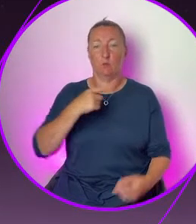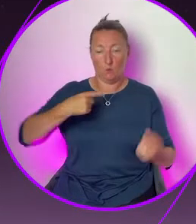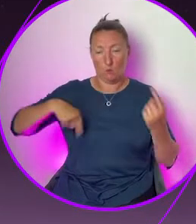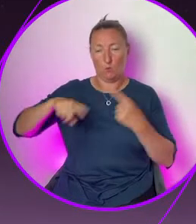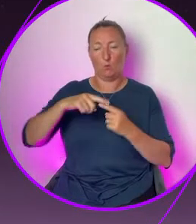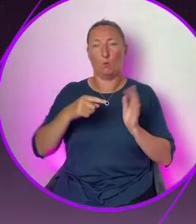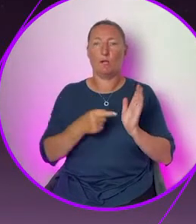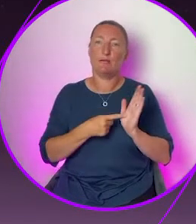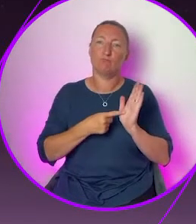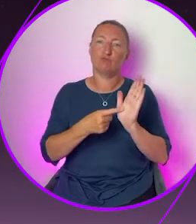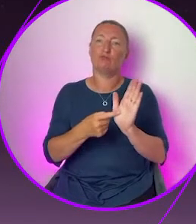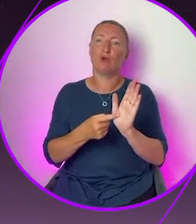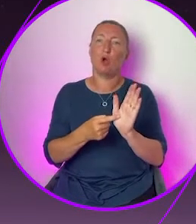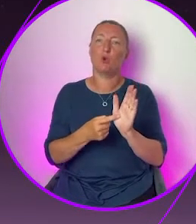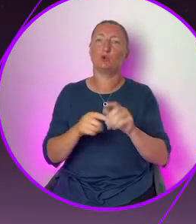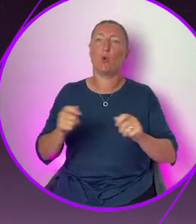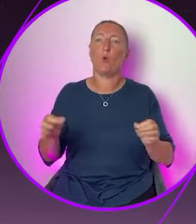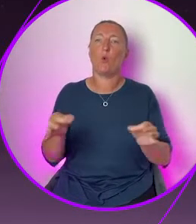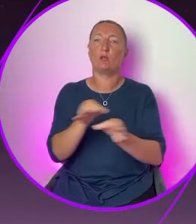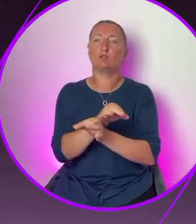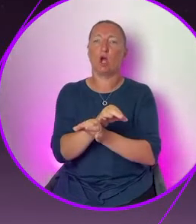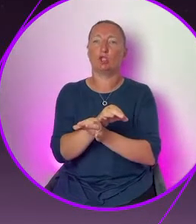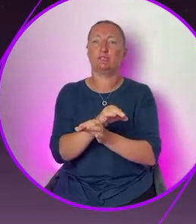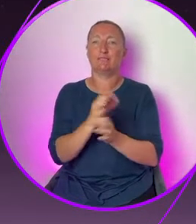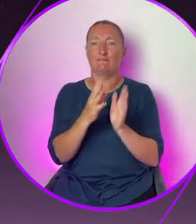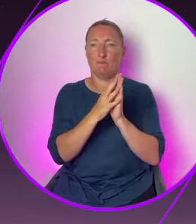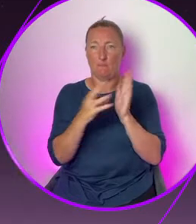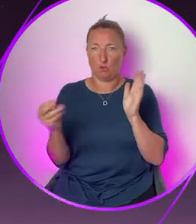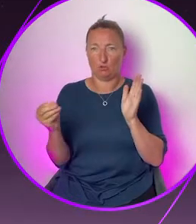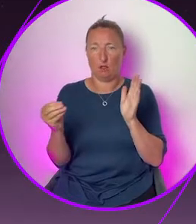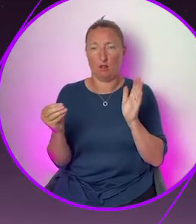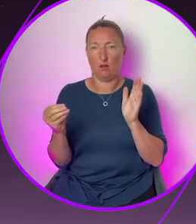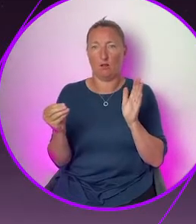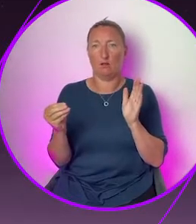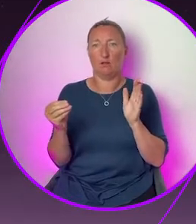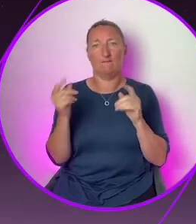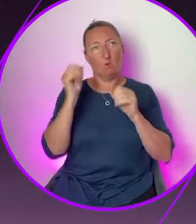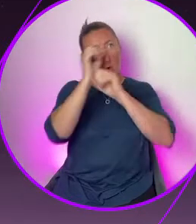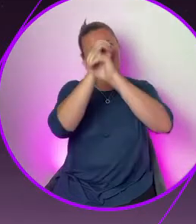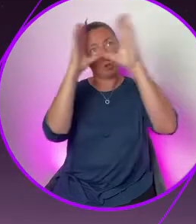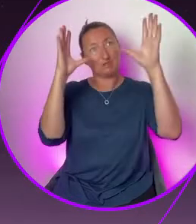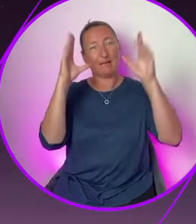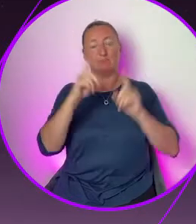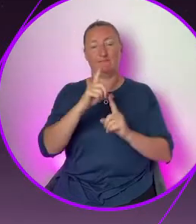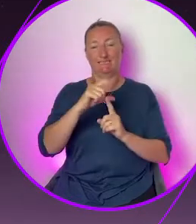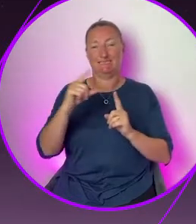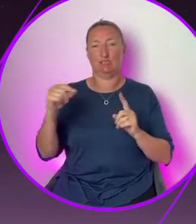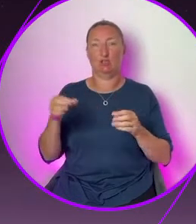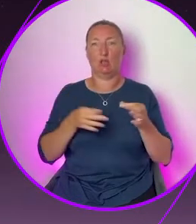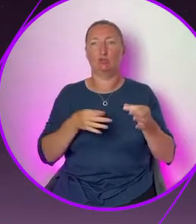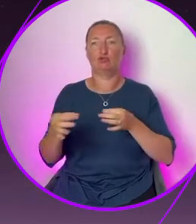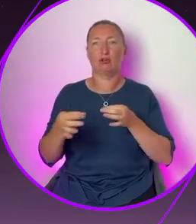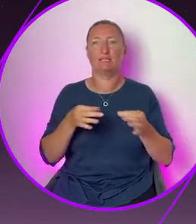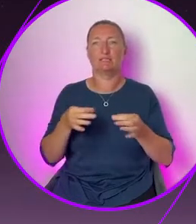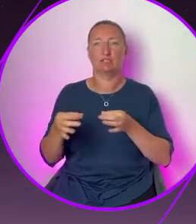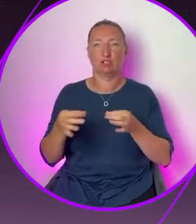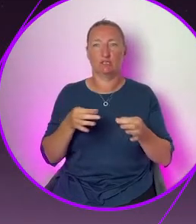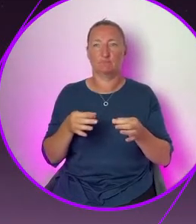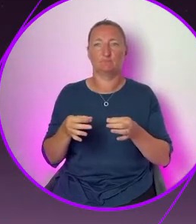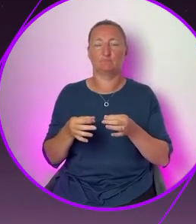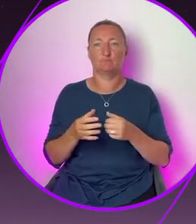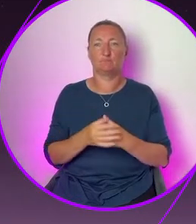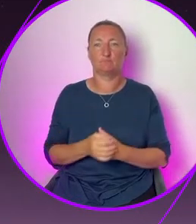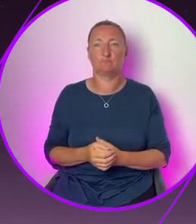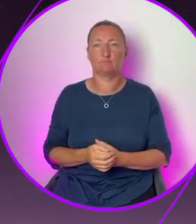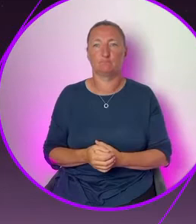proposed an alternative model for conceptualizing digital strategy, although probably digital strategy is also kind of